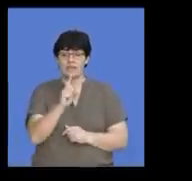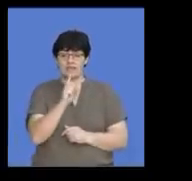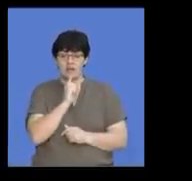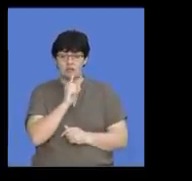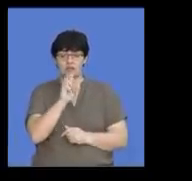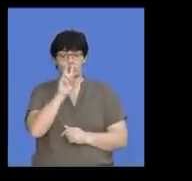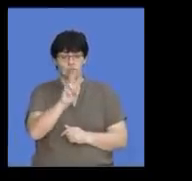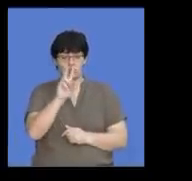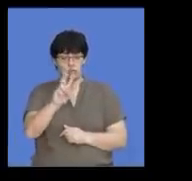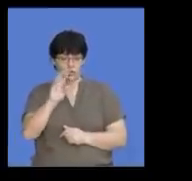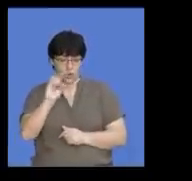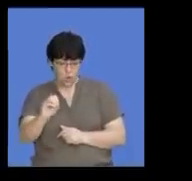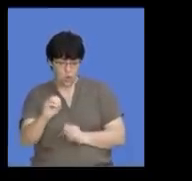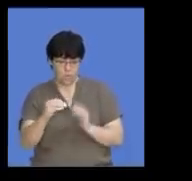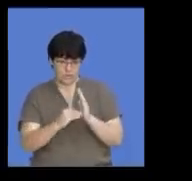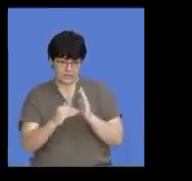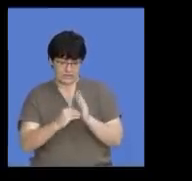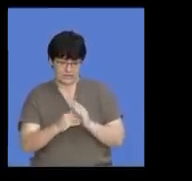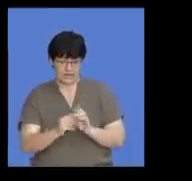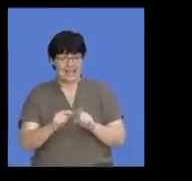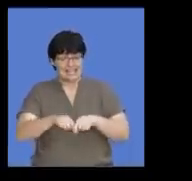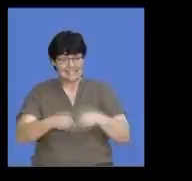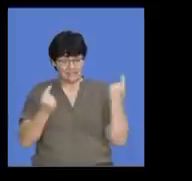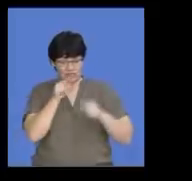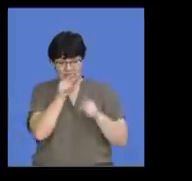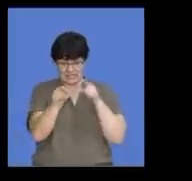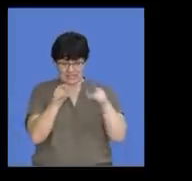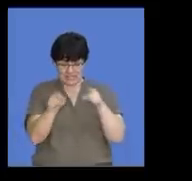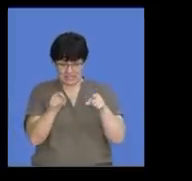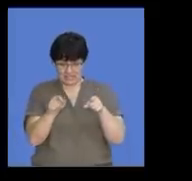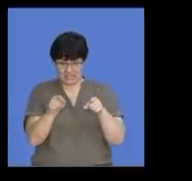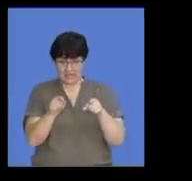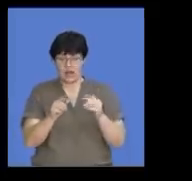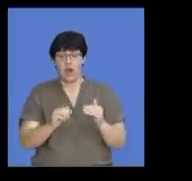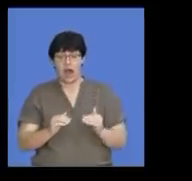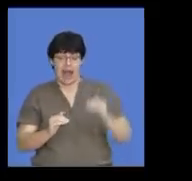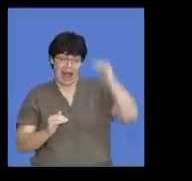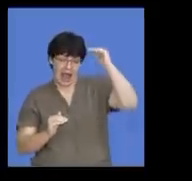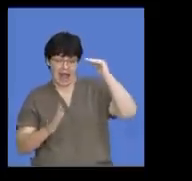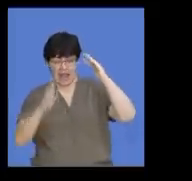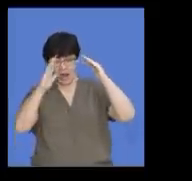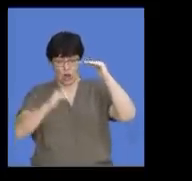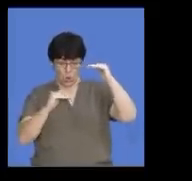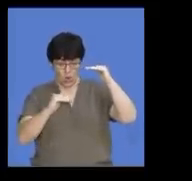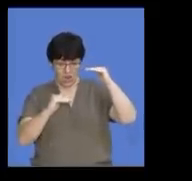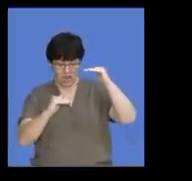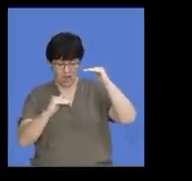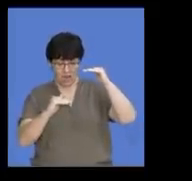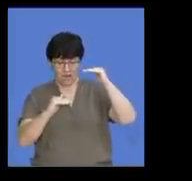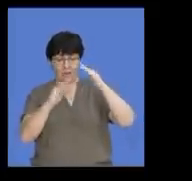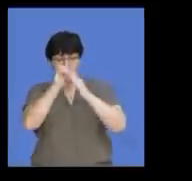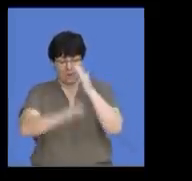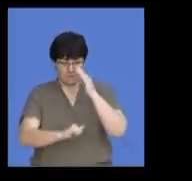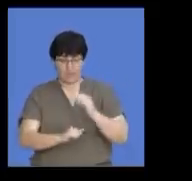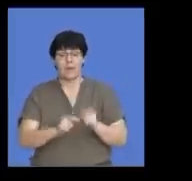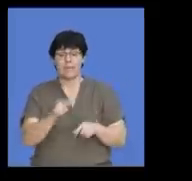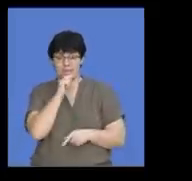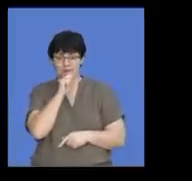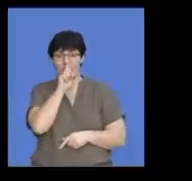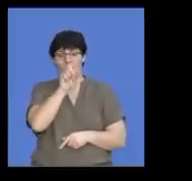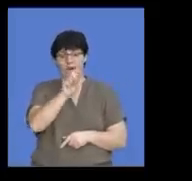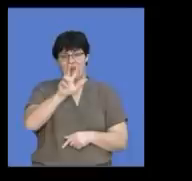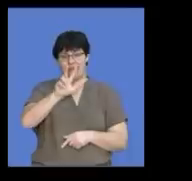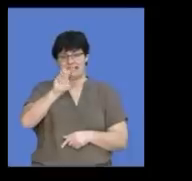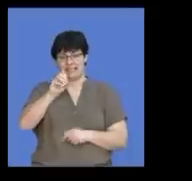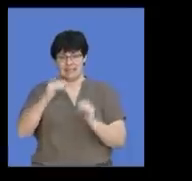1,220 meters. The difference between the higher height and the lower height is 180